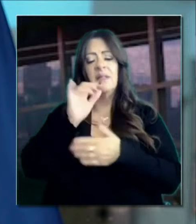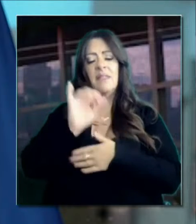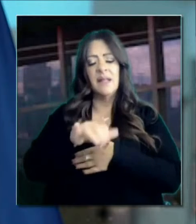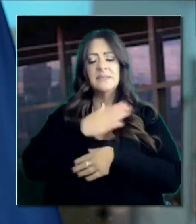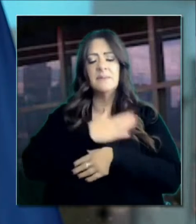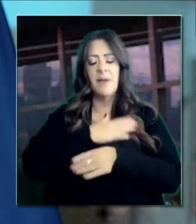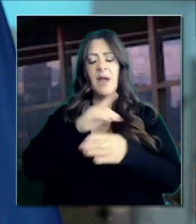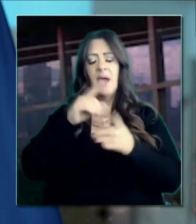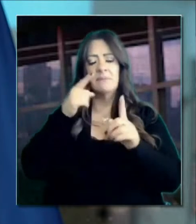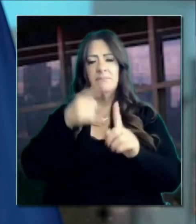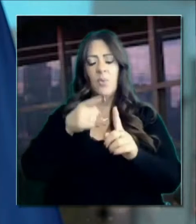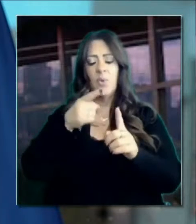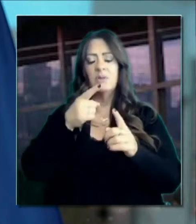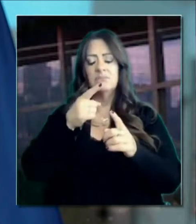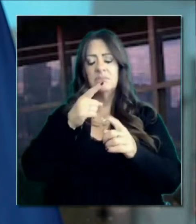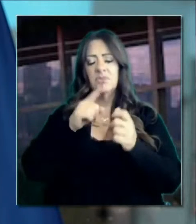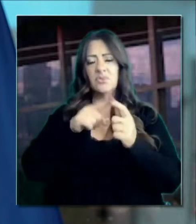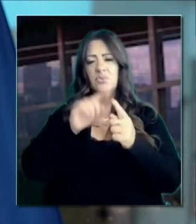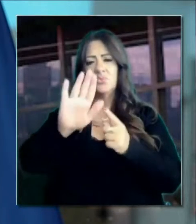as well.